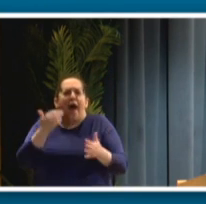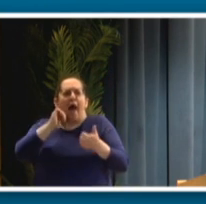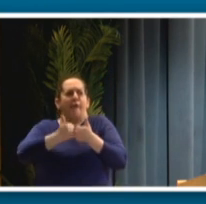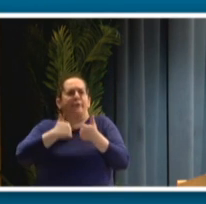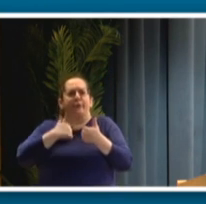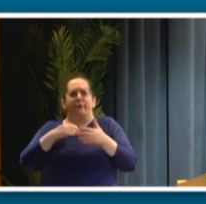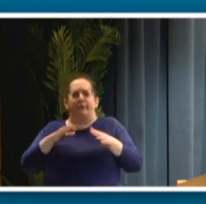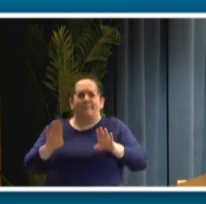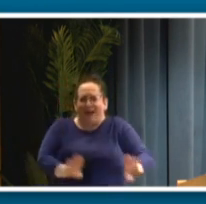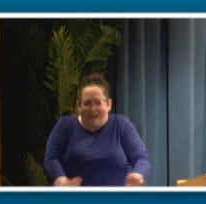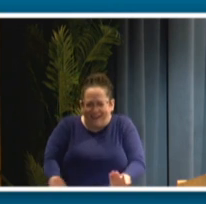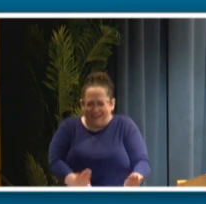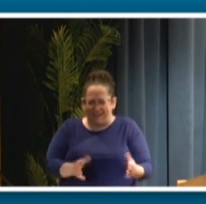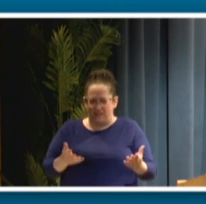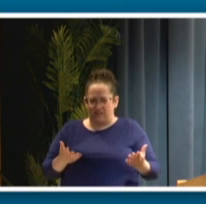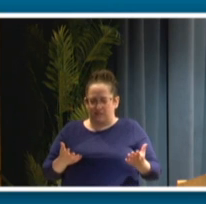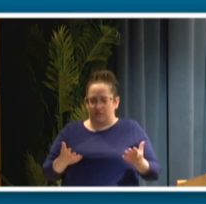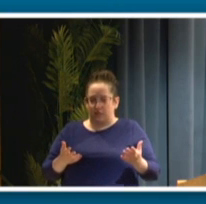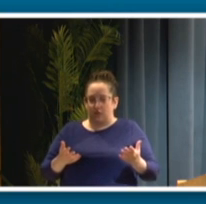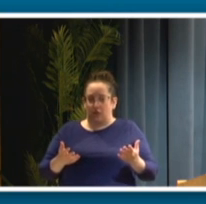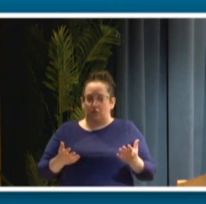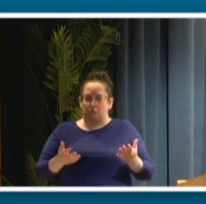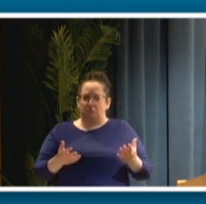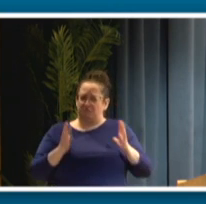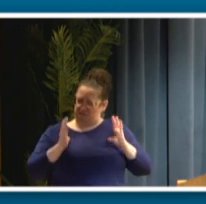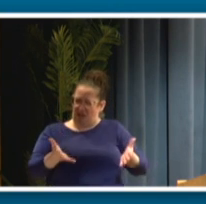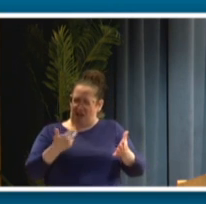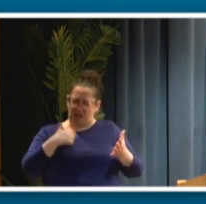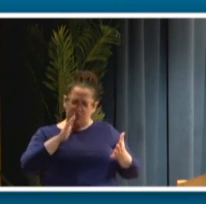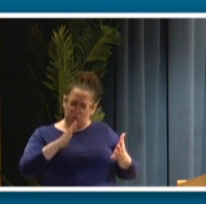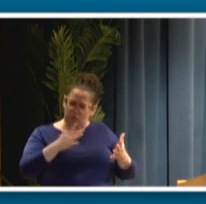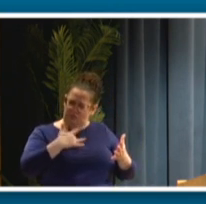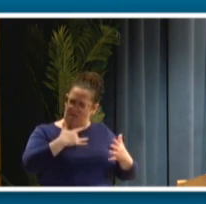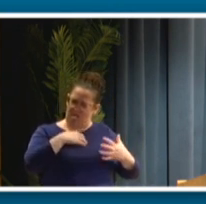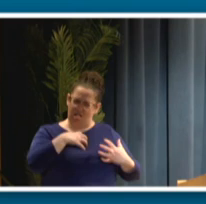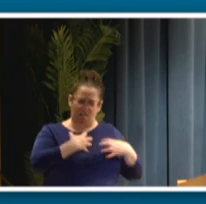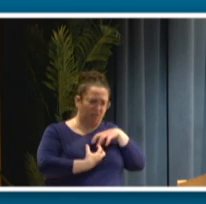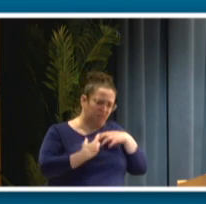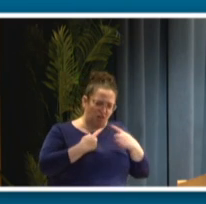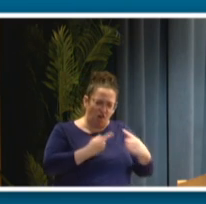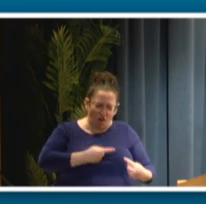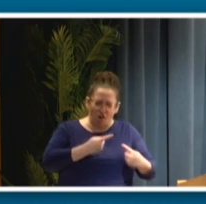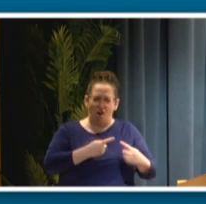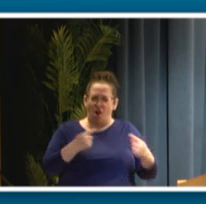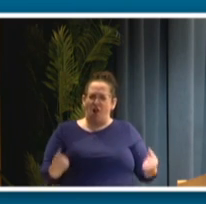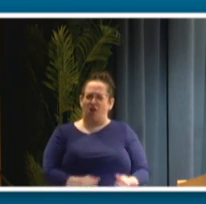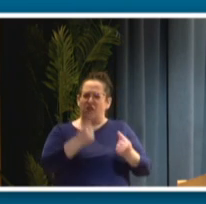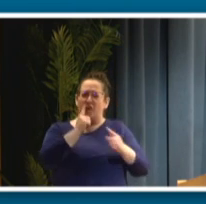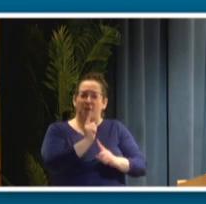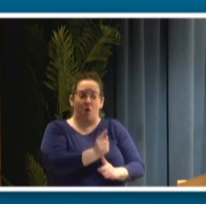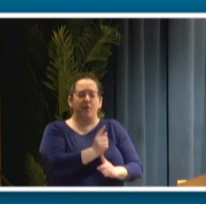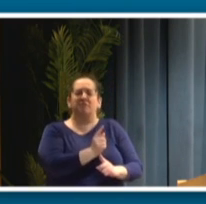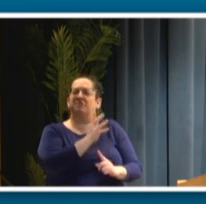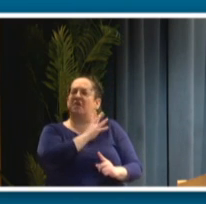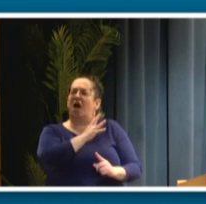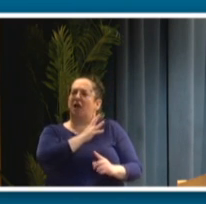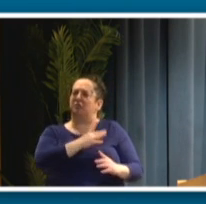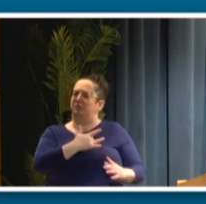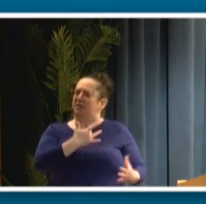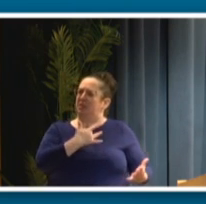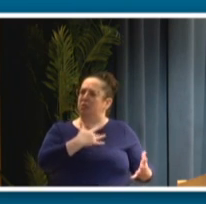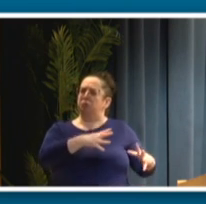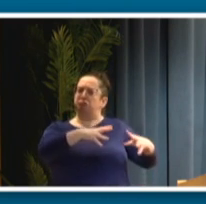really be like, hey, cry for a moment, get yourself together, and let's move forward. Somebody you respect,